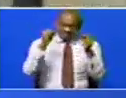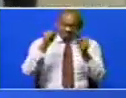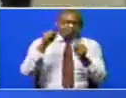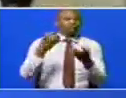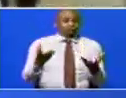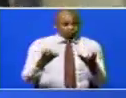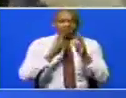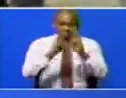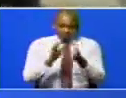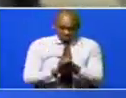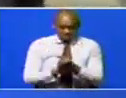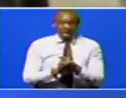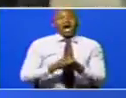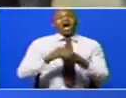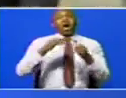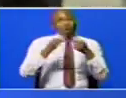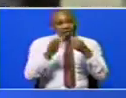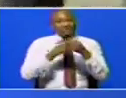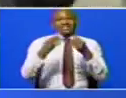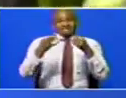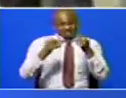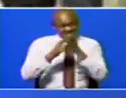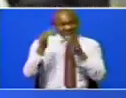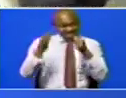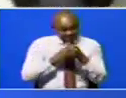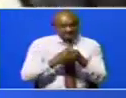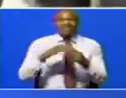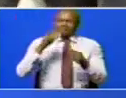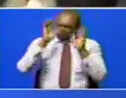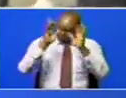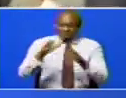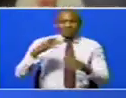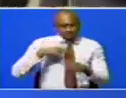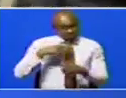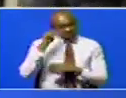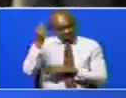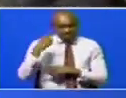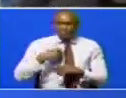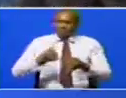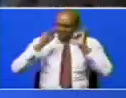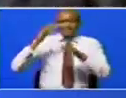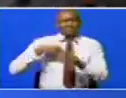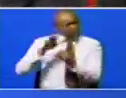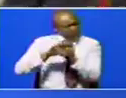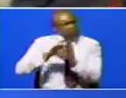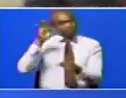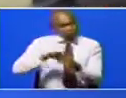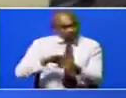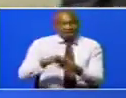poll, August 8th goes in history as a momentous day when Kenyans elected independent candidates in numbers, and the next